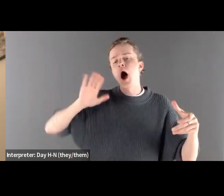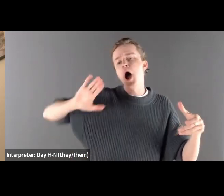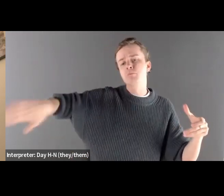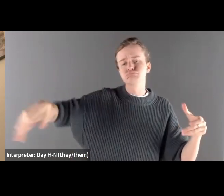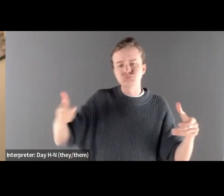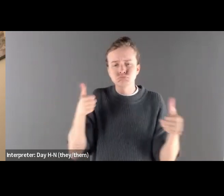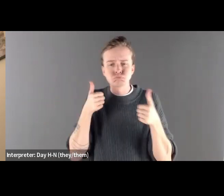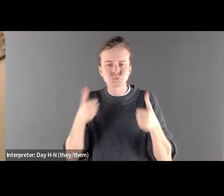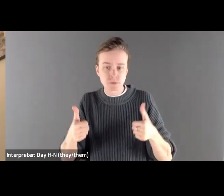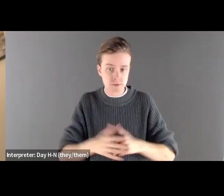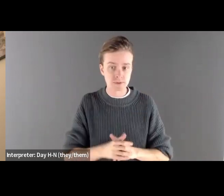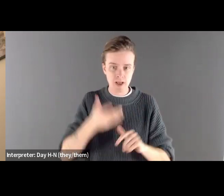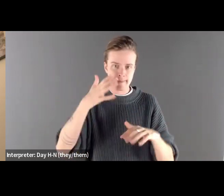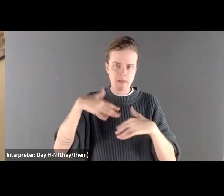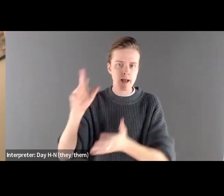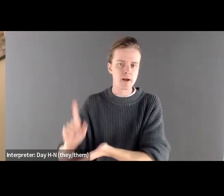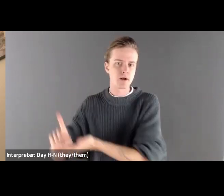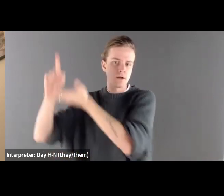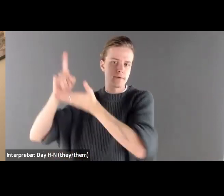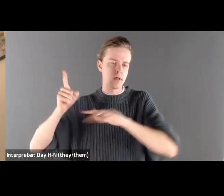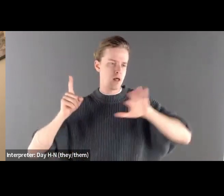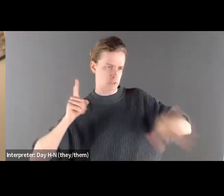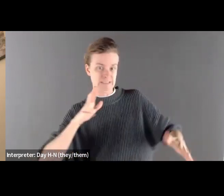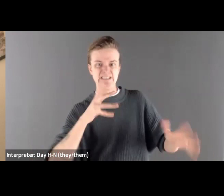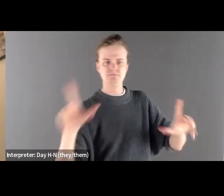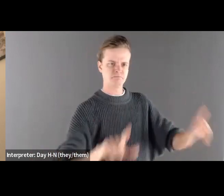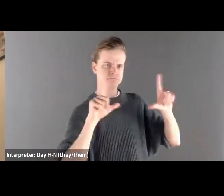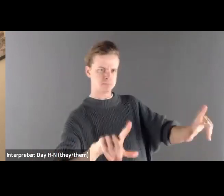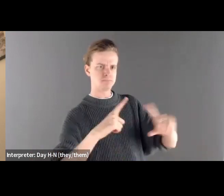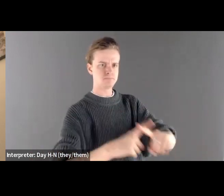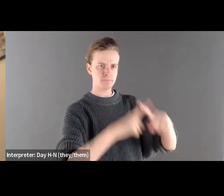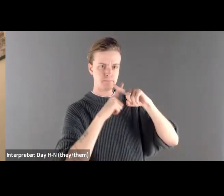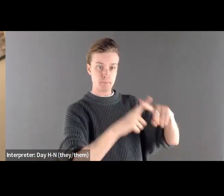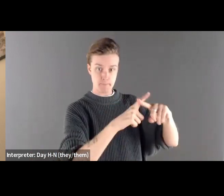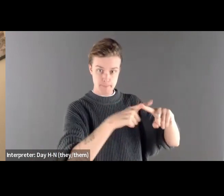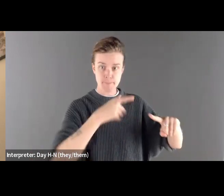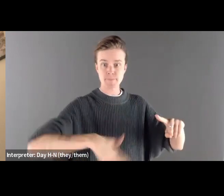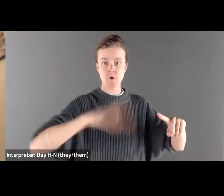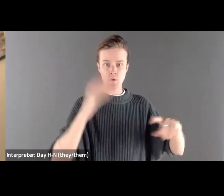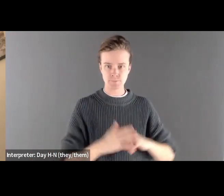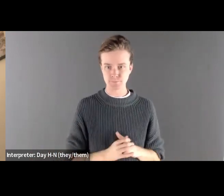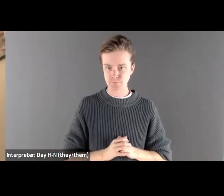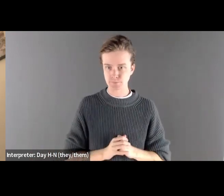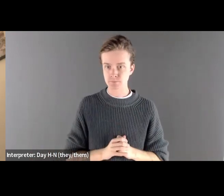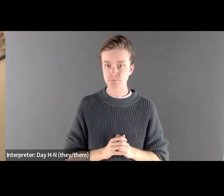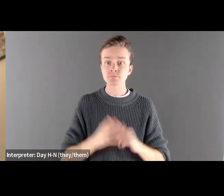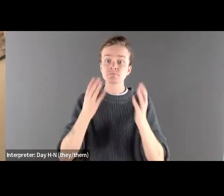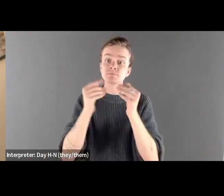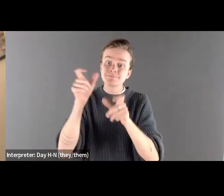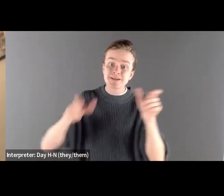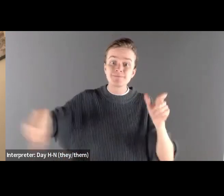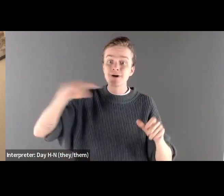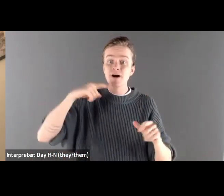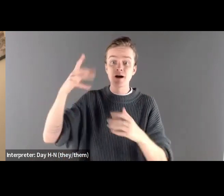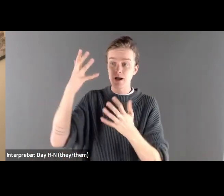know, depends on the curation of a large database of images without people's knowledge and consent, often scraped from, for